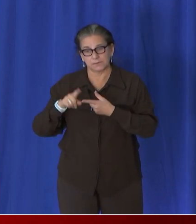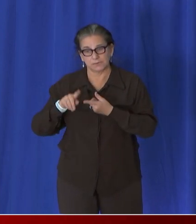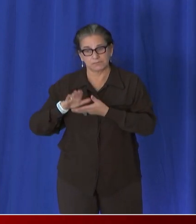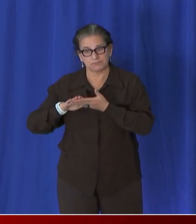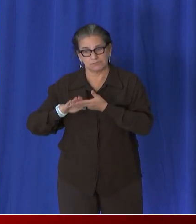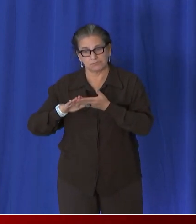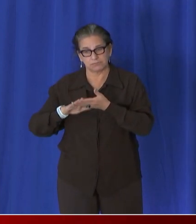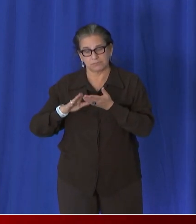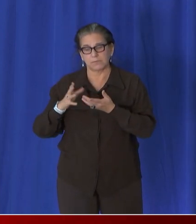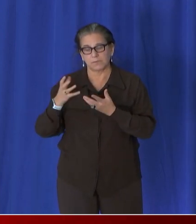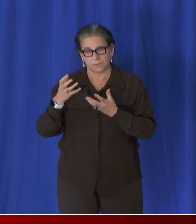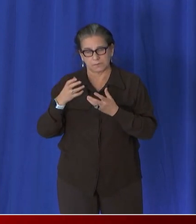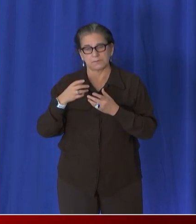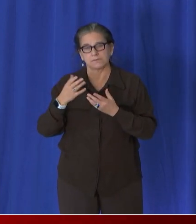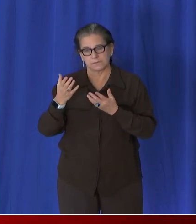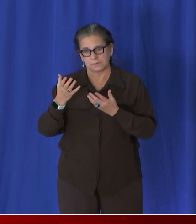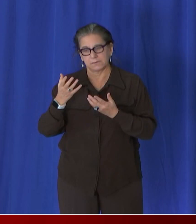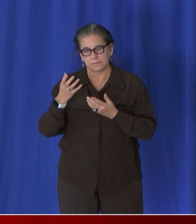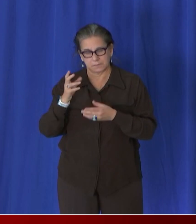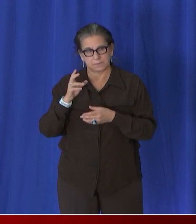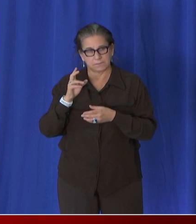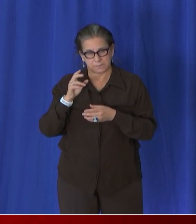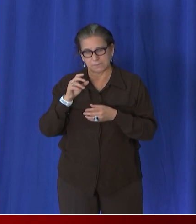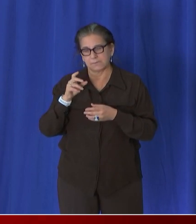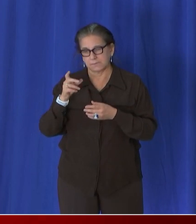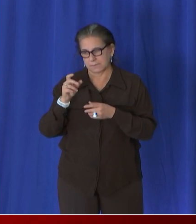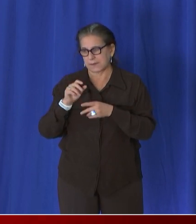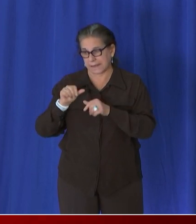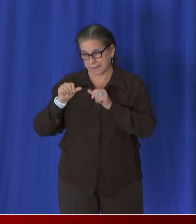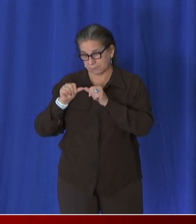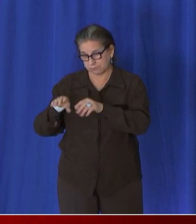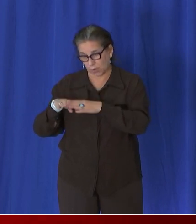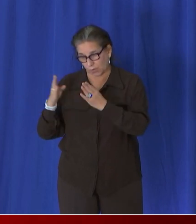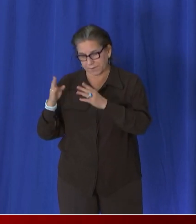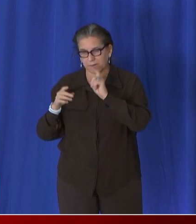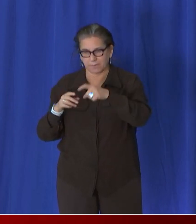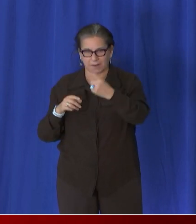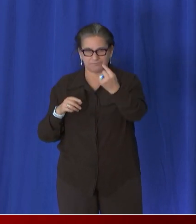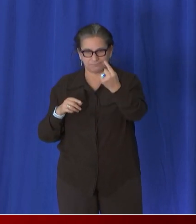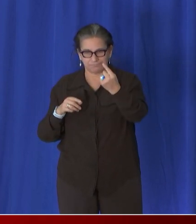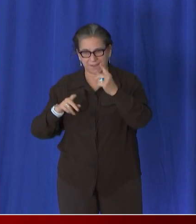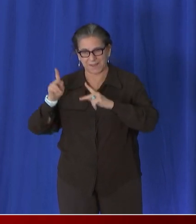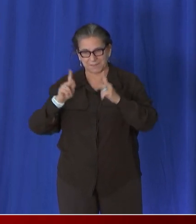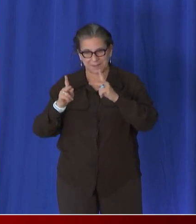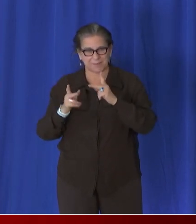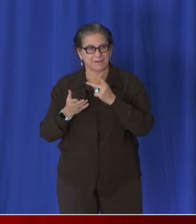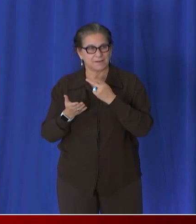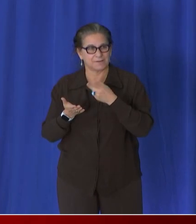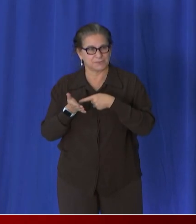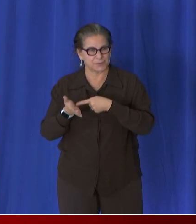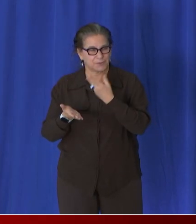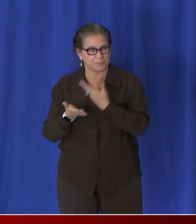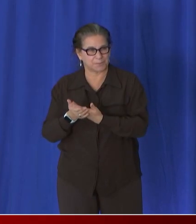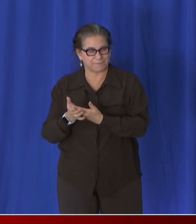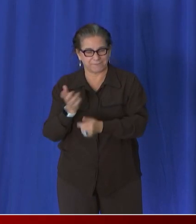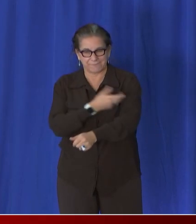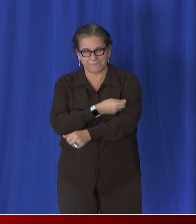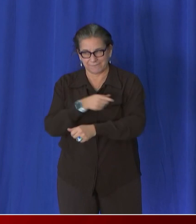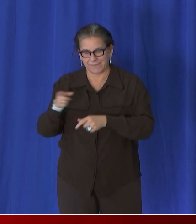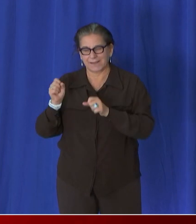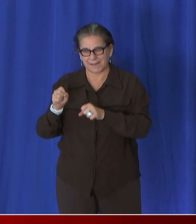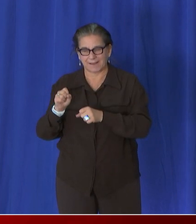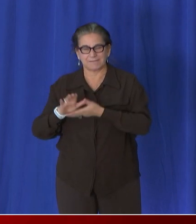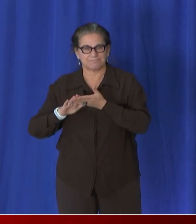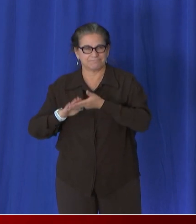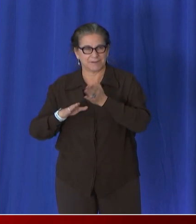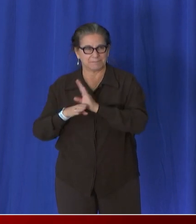enter, that could present some challenges in areas where there are low rates of vaccination. I do think that you're right to point